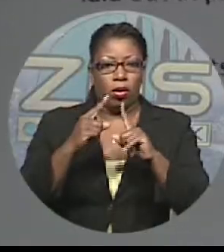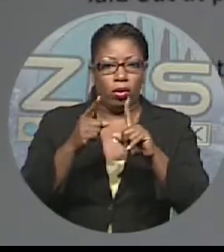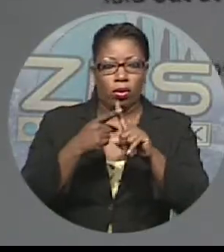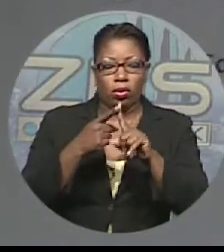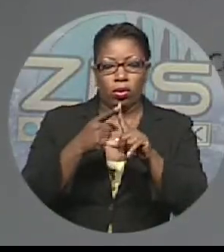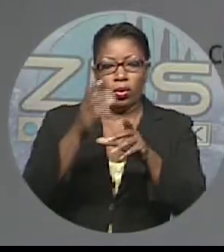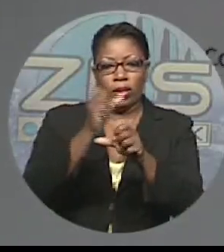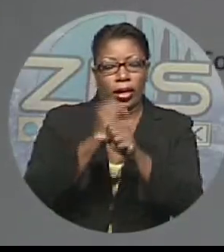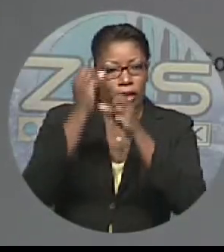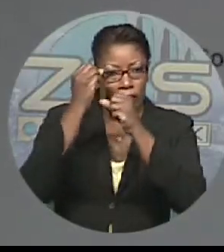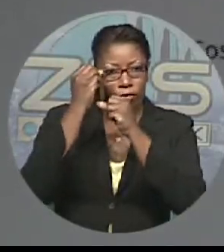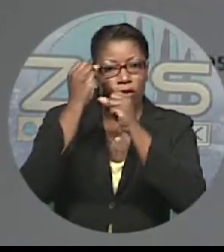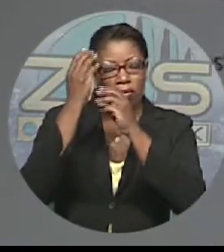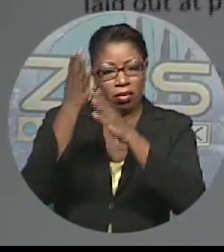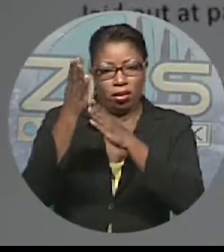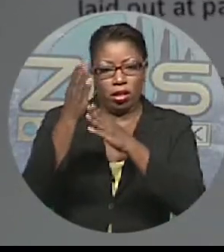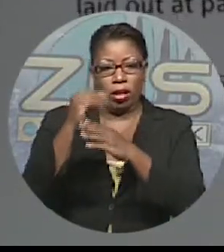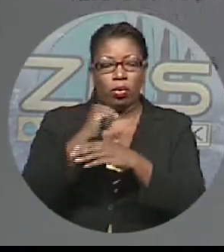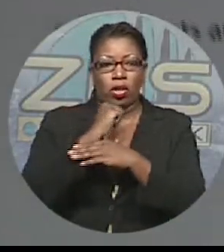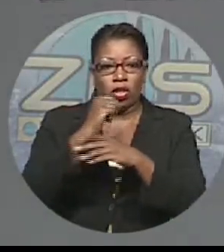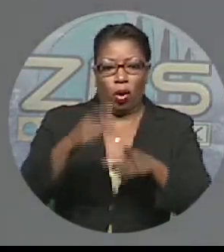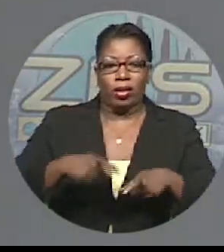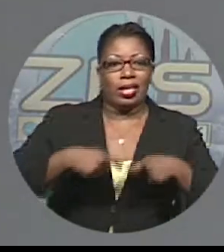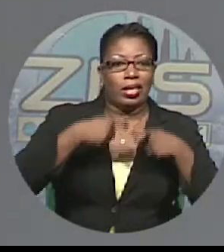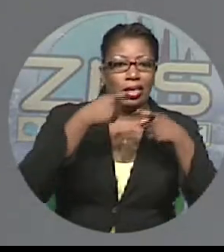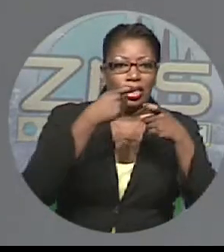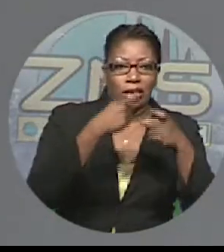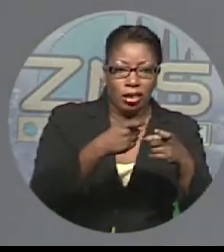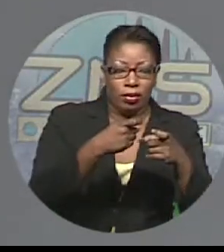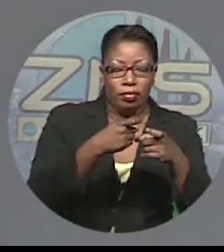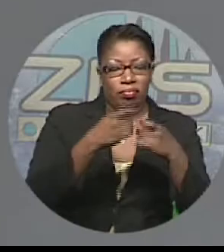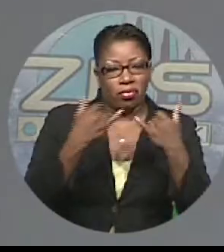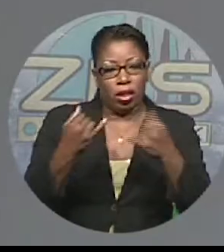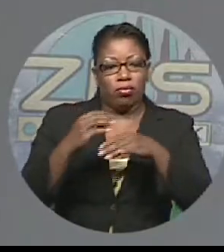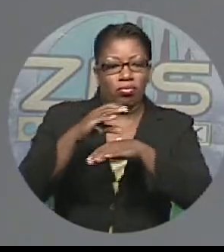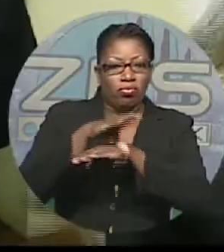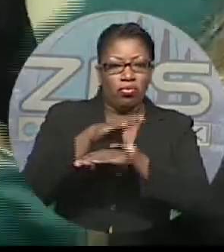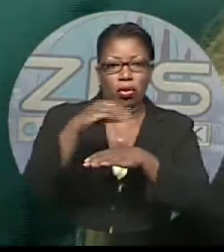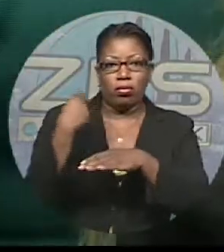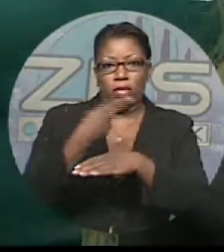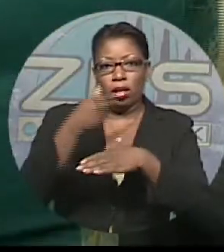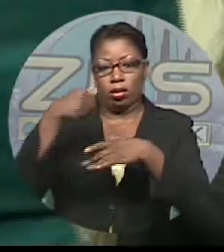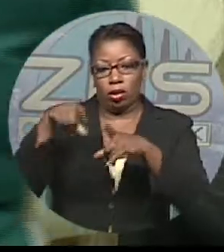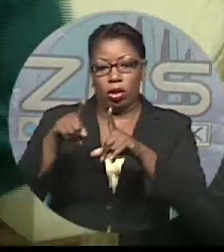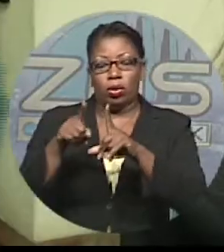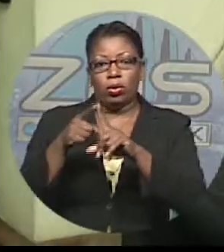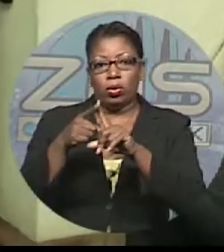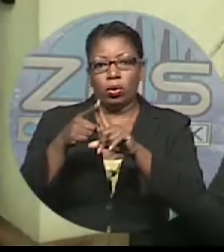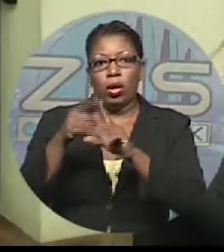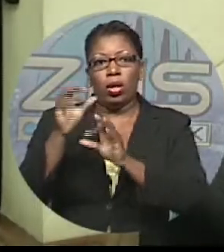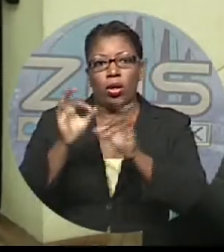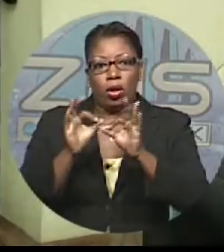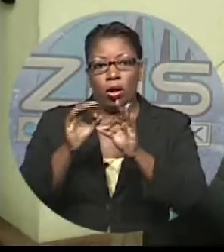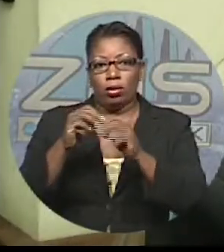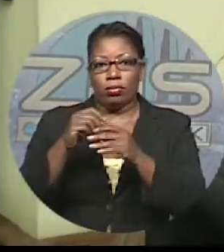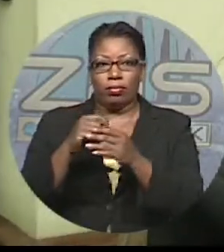get information, and we were denied information, which forced us into the courts. So we're thrilled that we